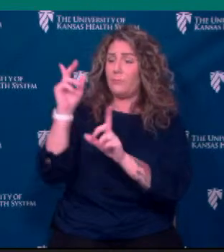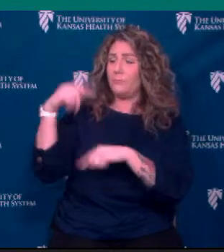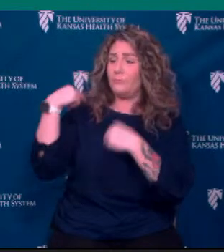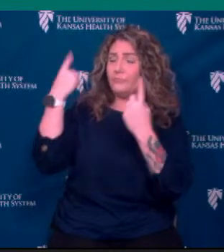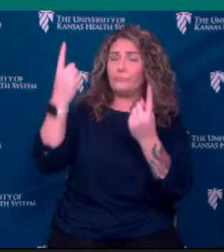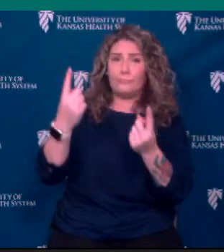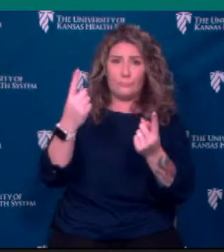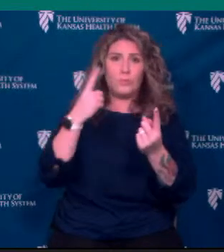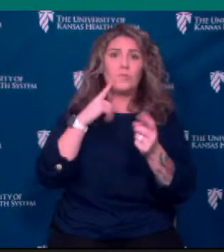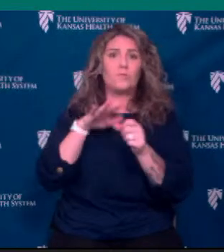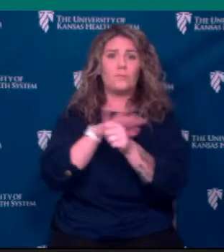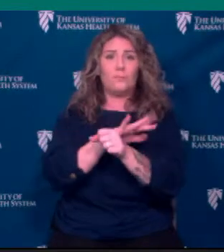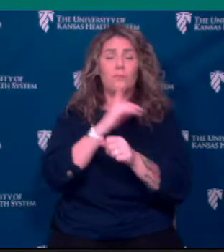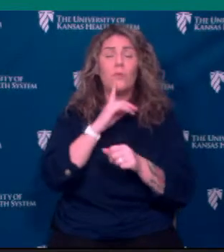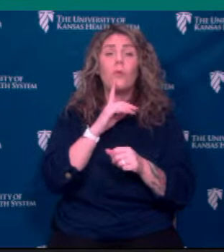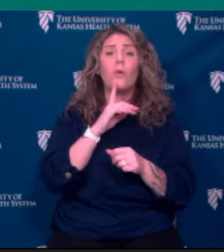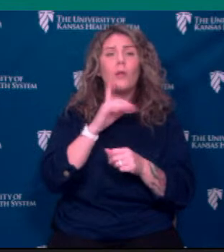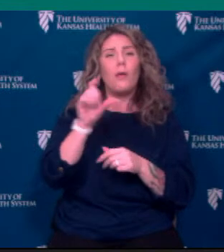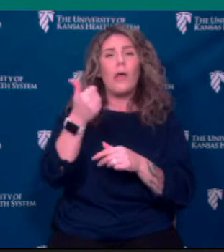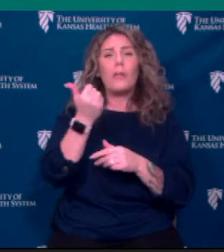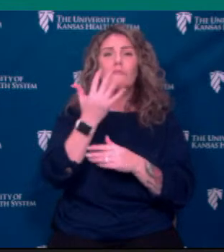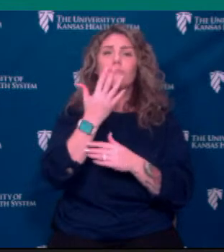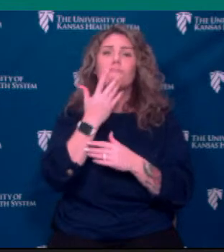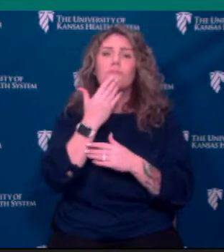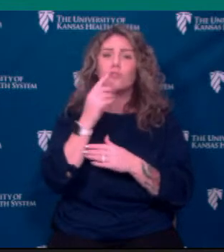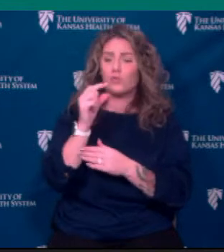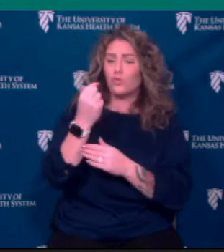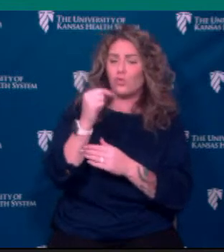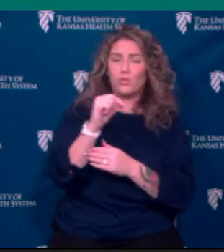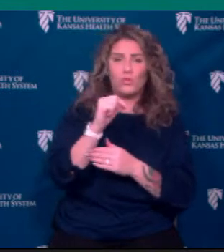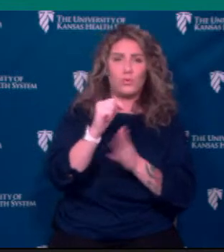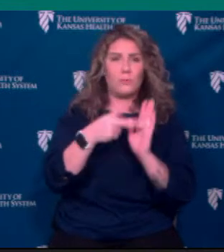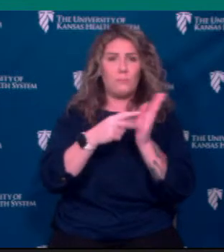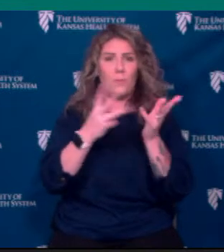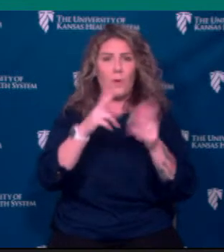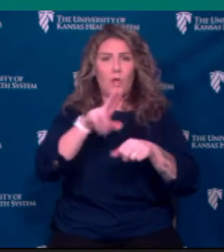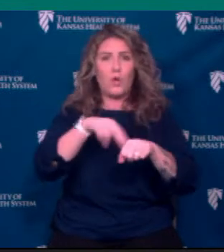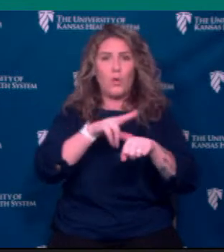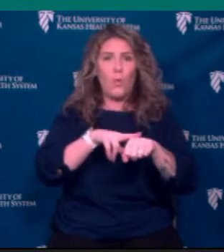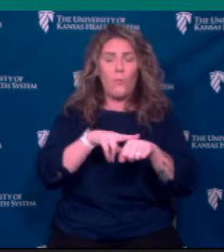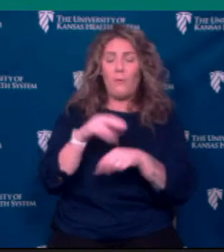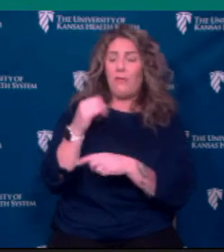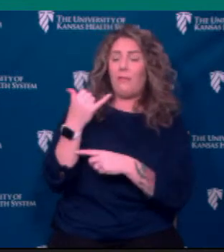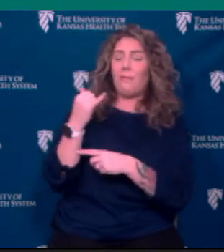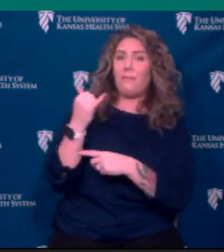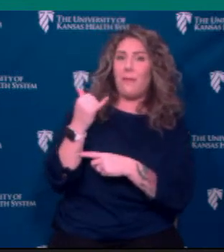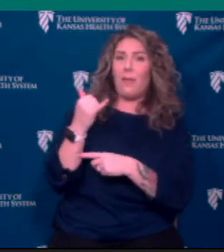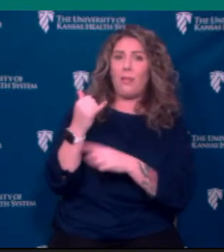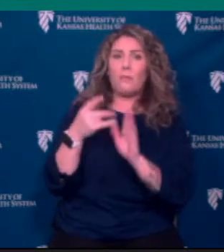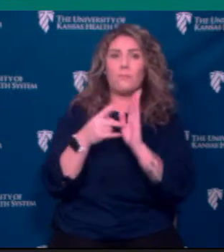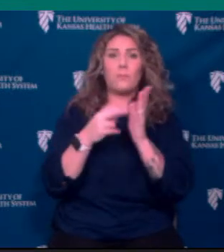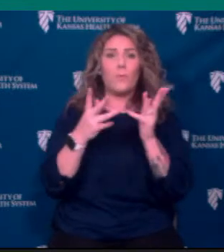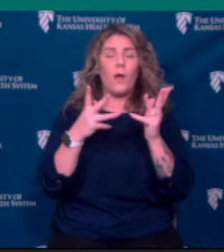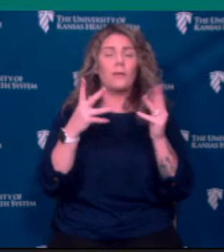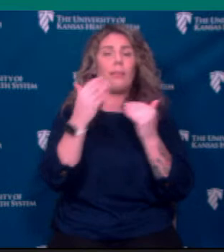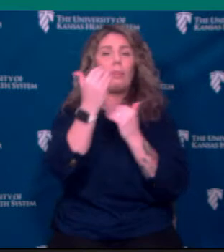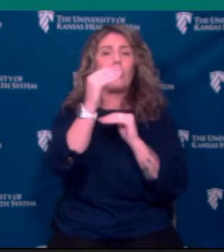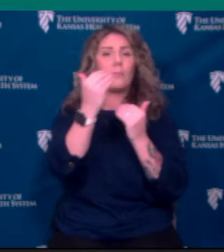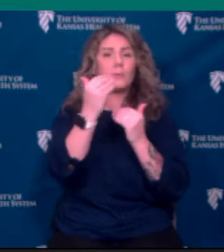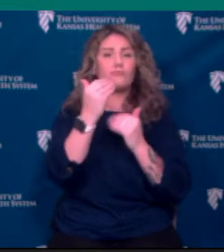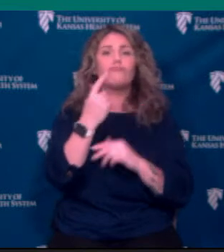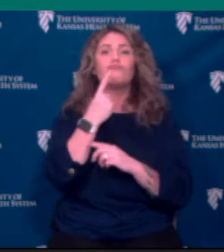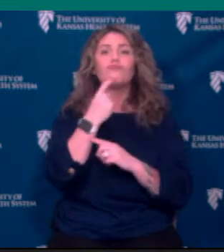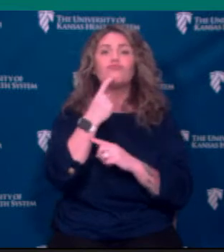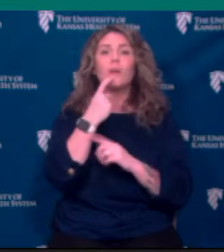capacity. If there were other colors on here, green would mean normal capacity and yellow would mean limited capacity. Red means